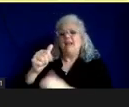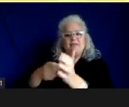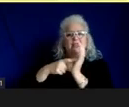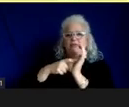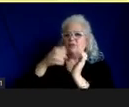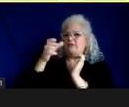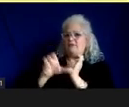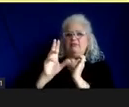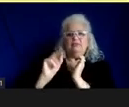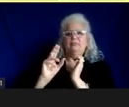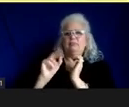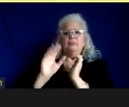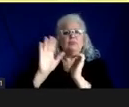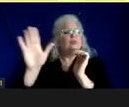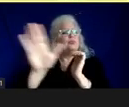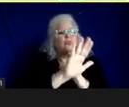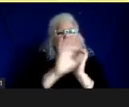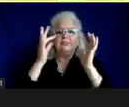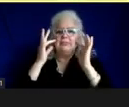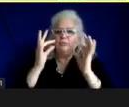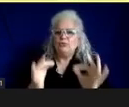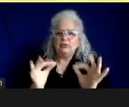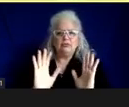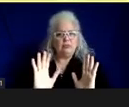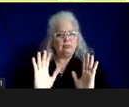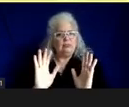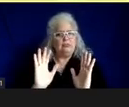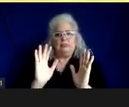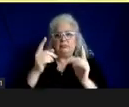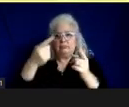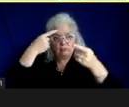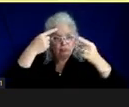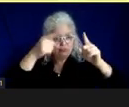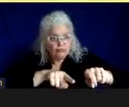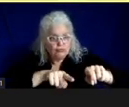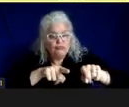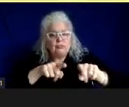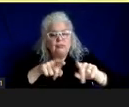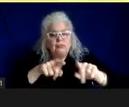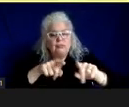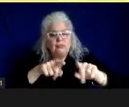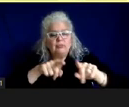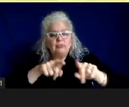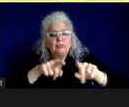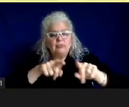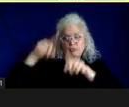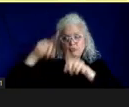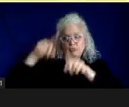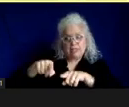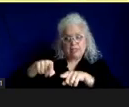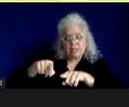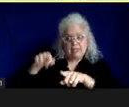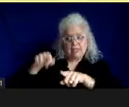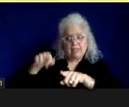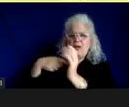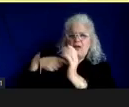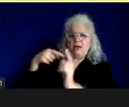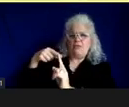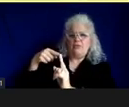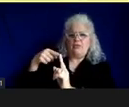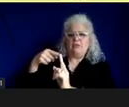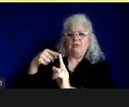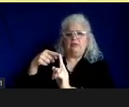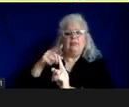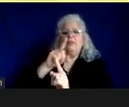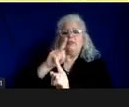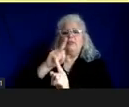consent is needed. And I have not heard any conversations about mandating the vaccine. So the